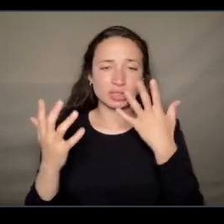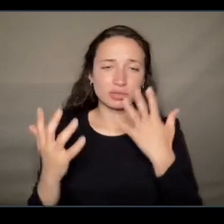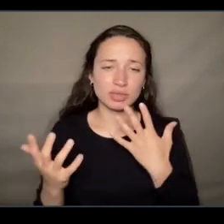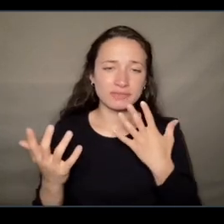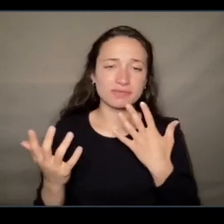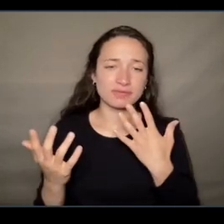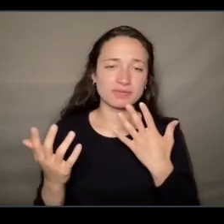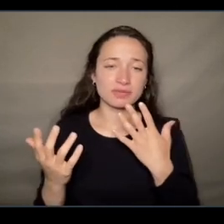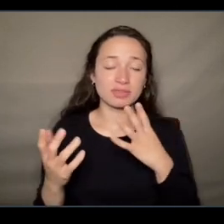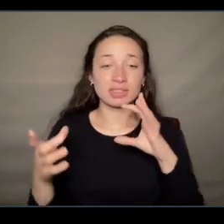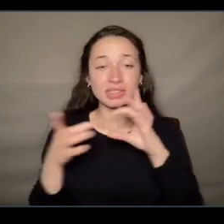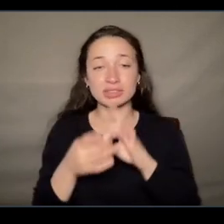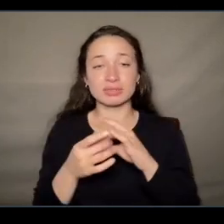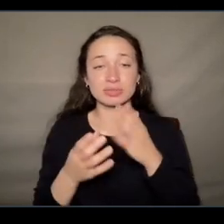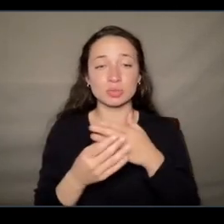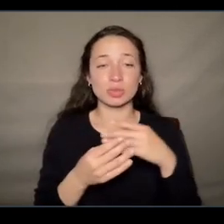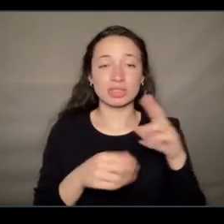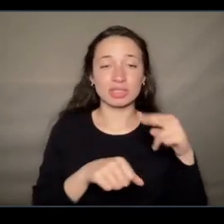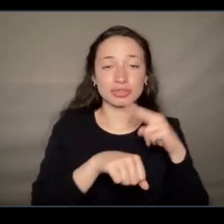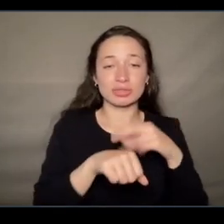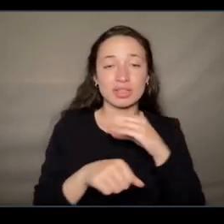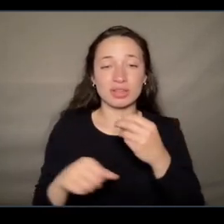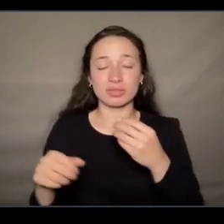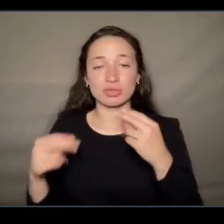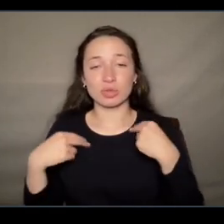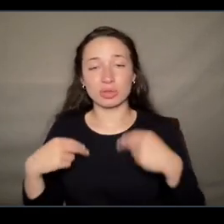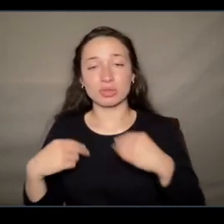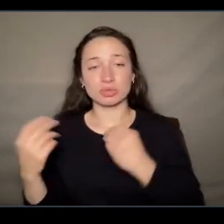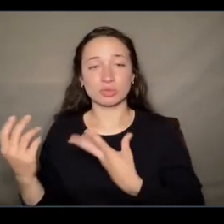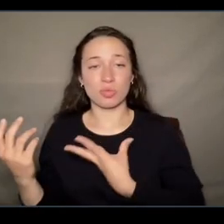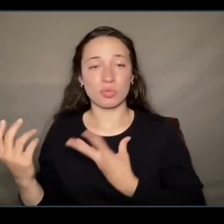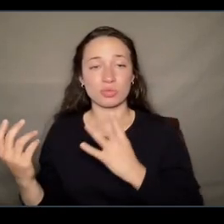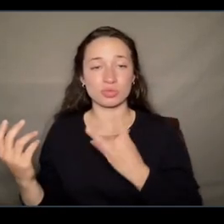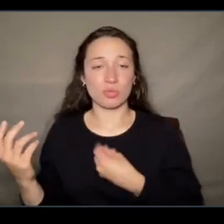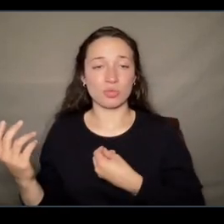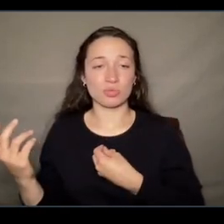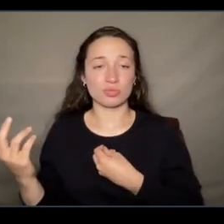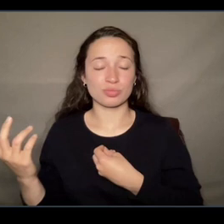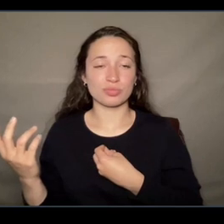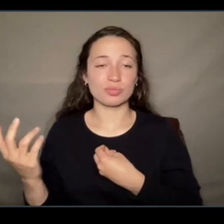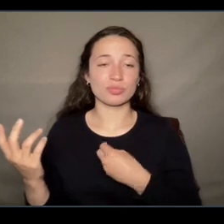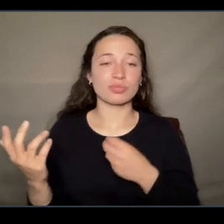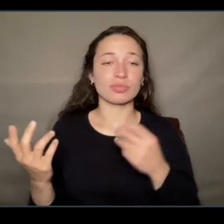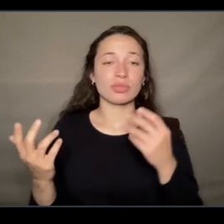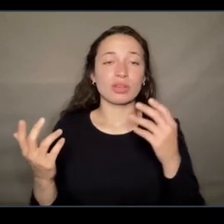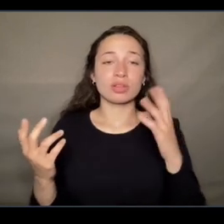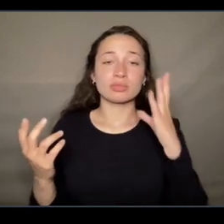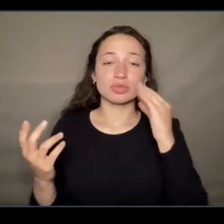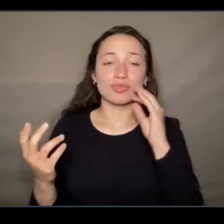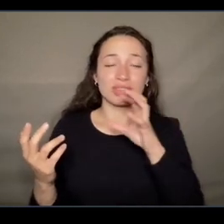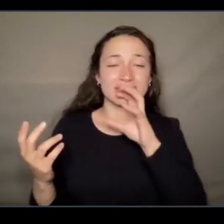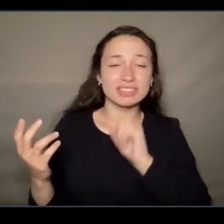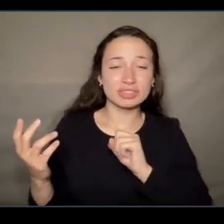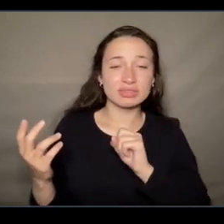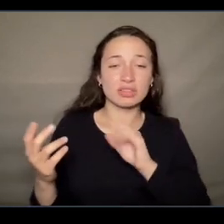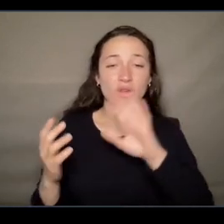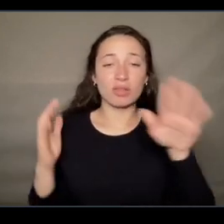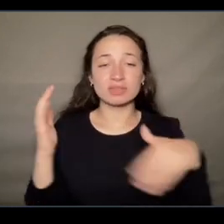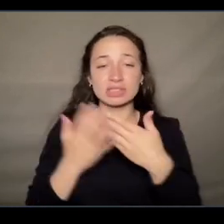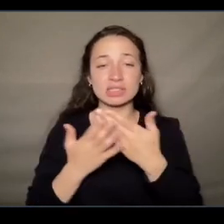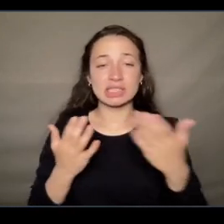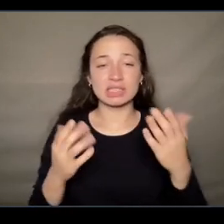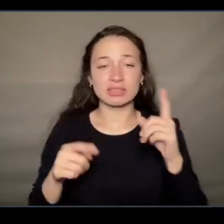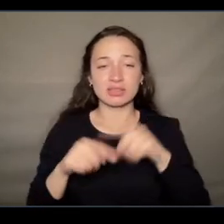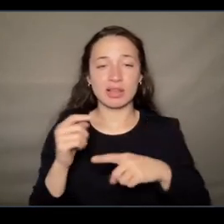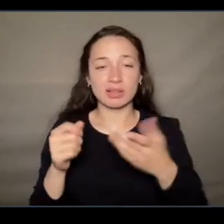grief, about the connection between nature and the human soul, the experience of aging. All those things